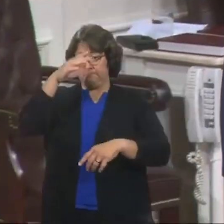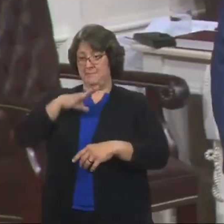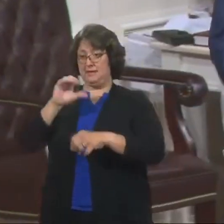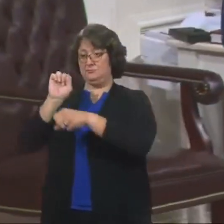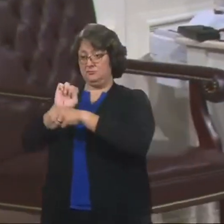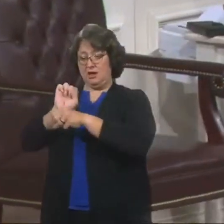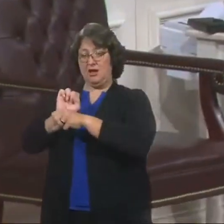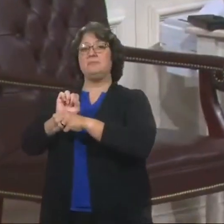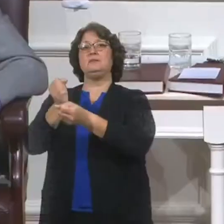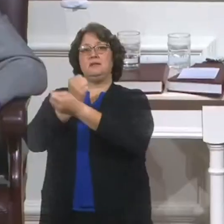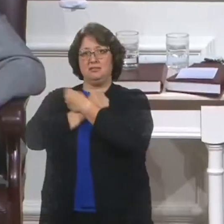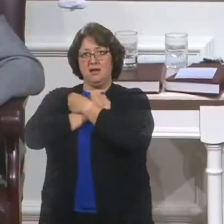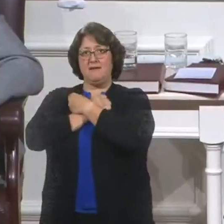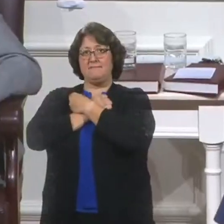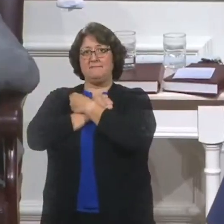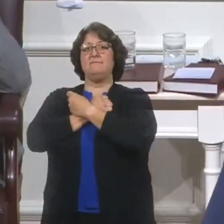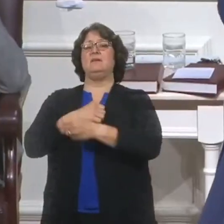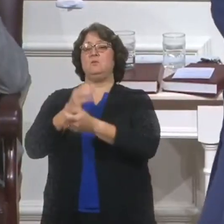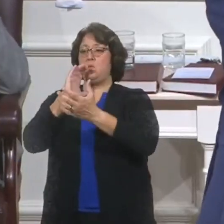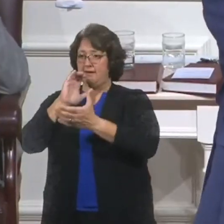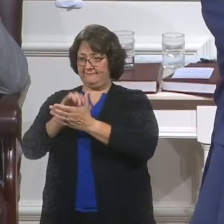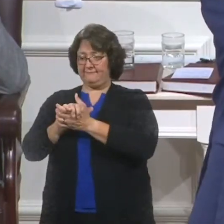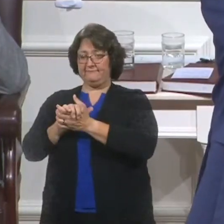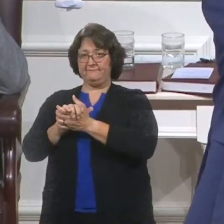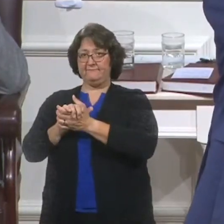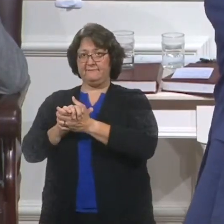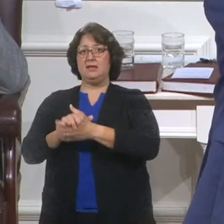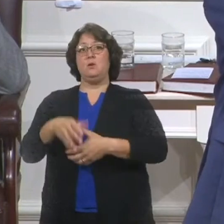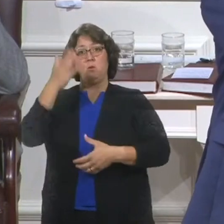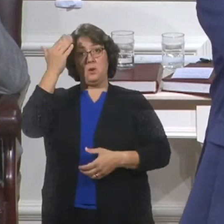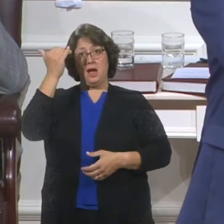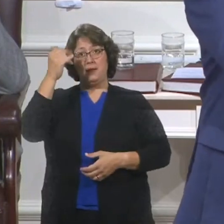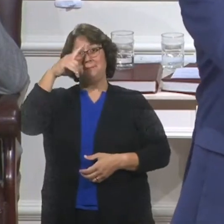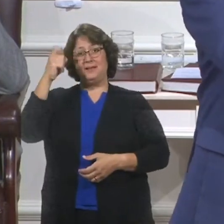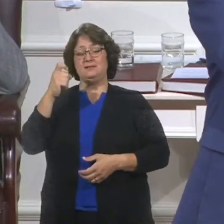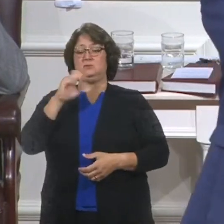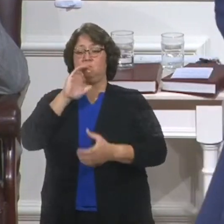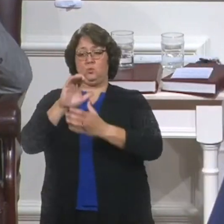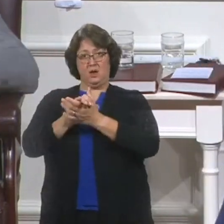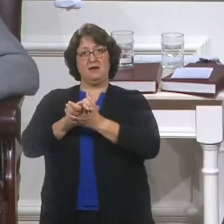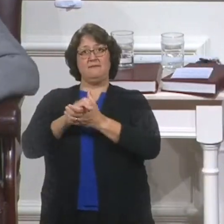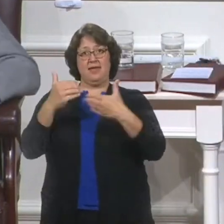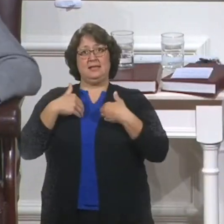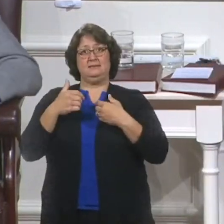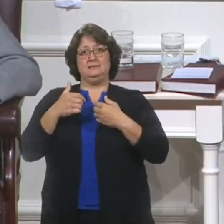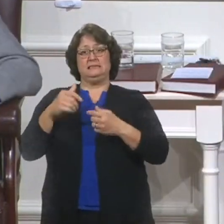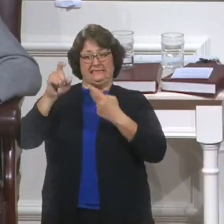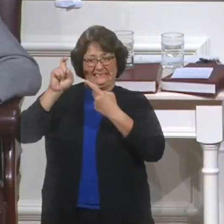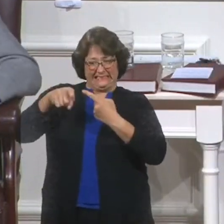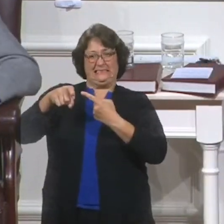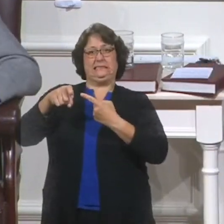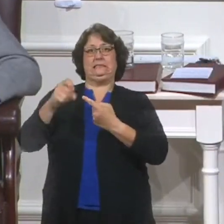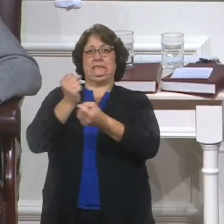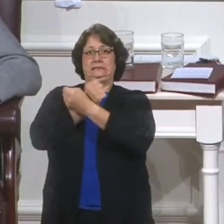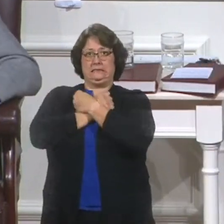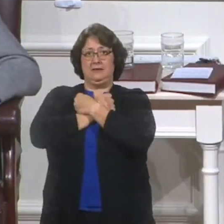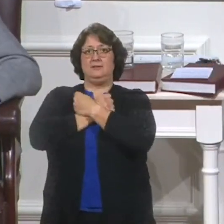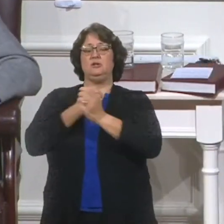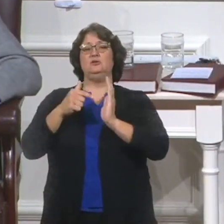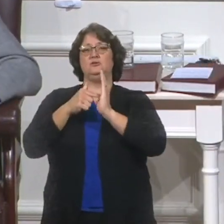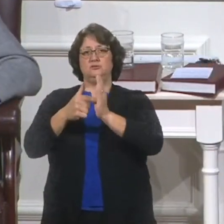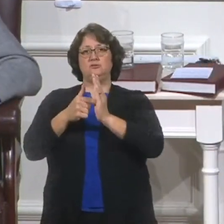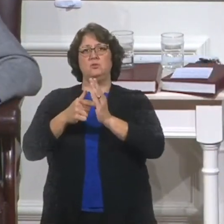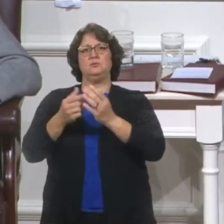He said, husbands, love your wife. Why? Because that meets her at the greatest point of her need, shows her significance and her